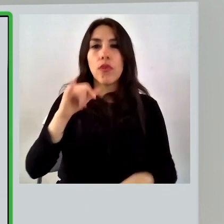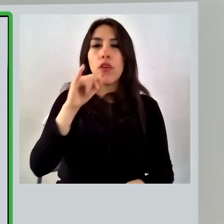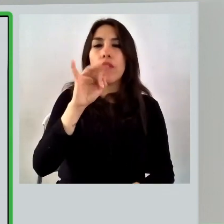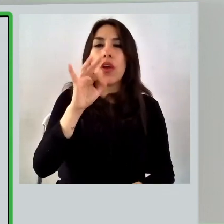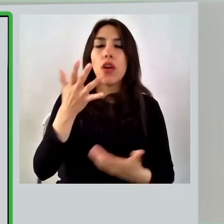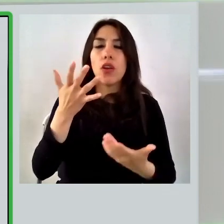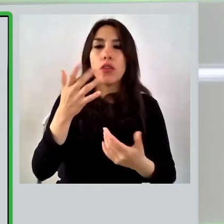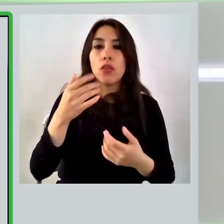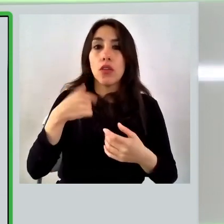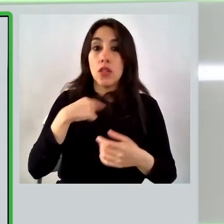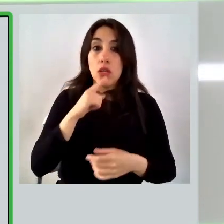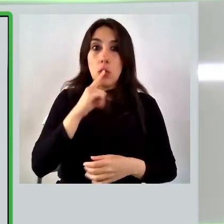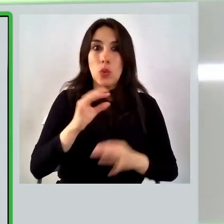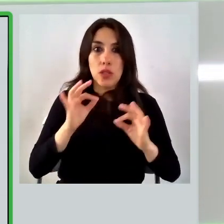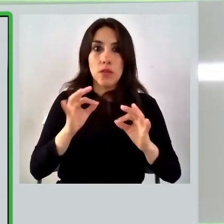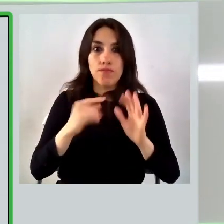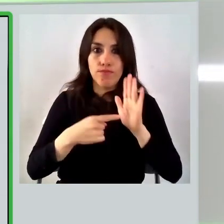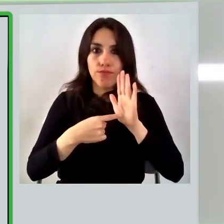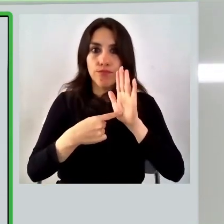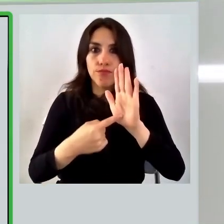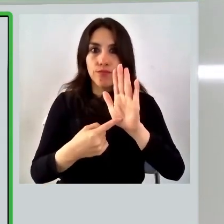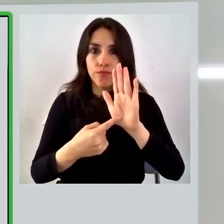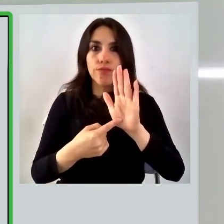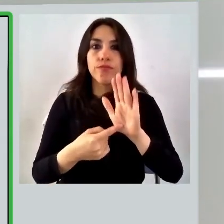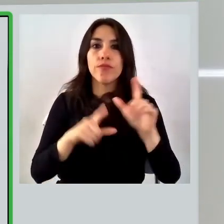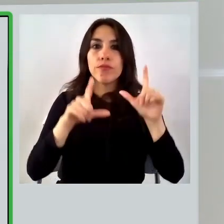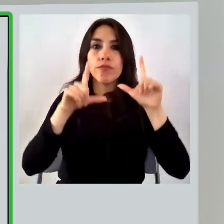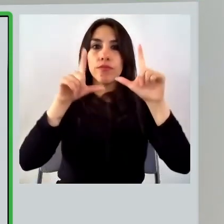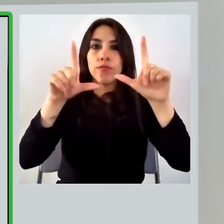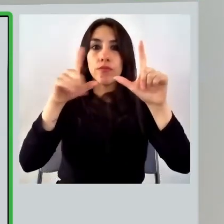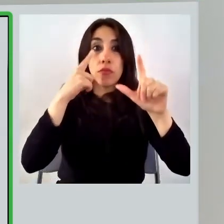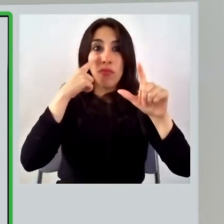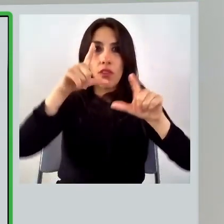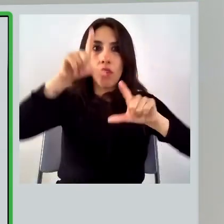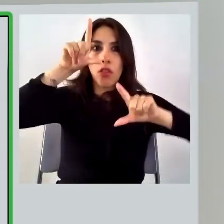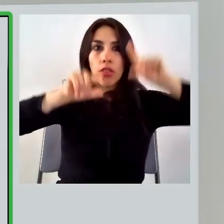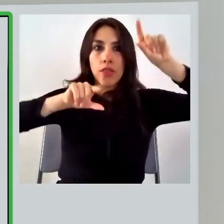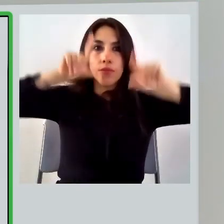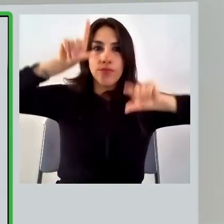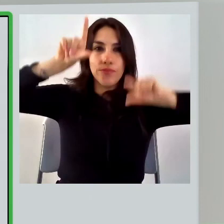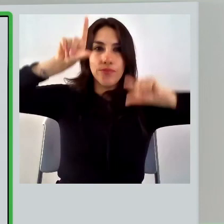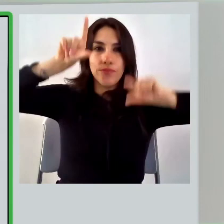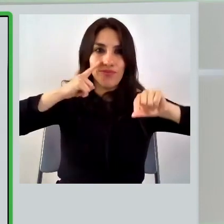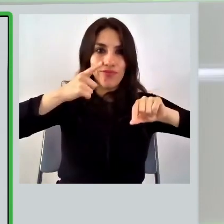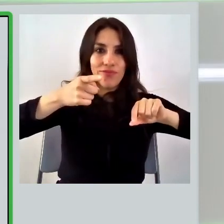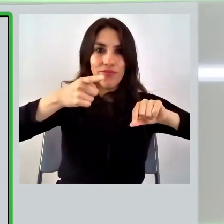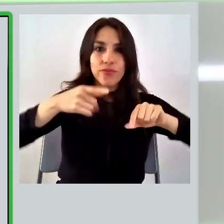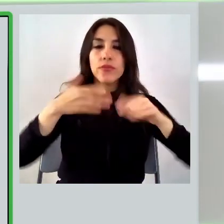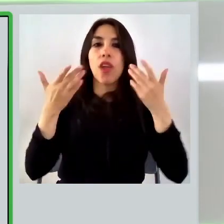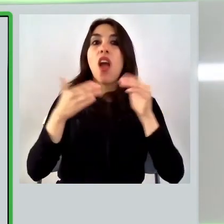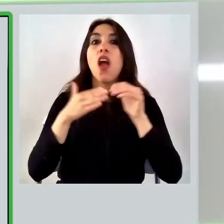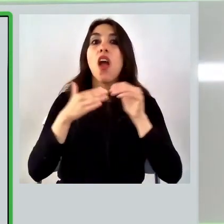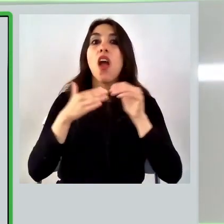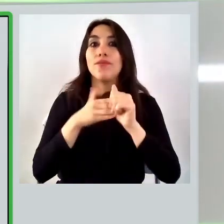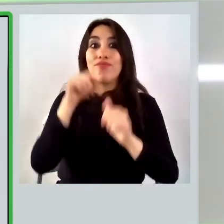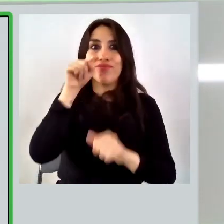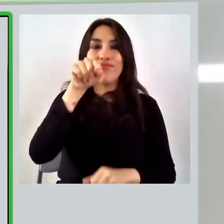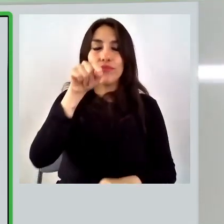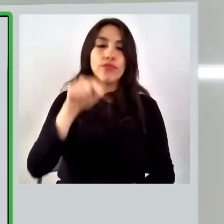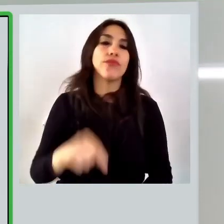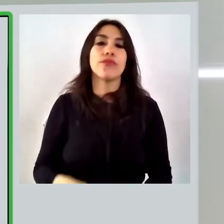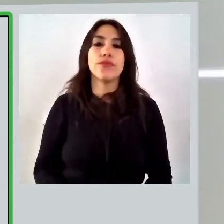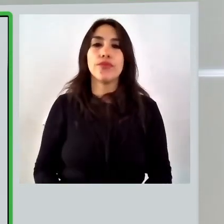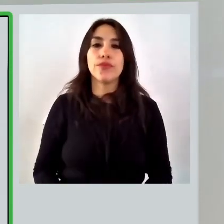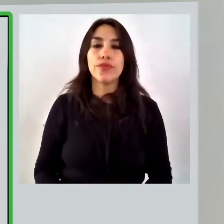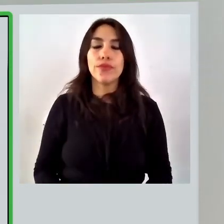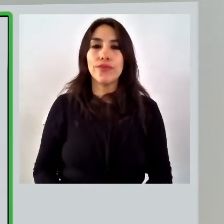see leaders overestimating how safe employees feel raising sensitive issues. For example,